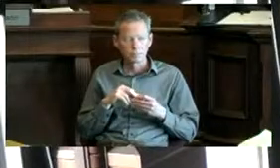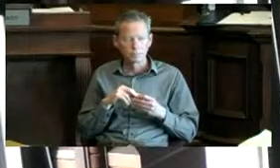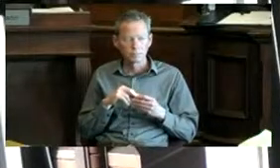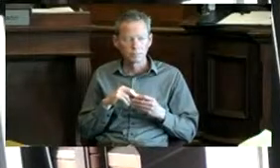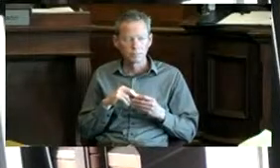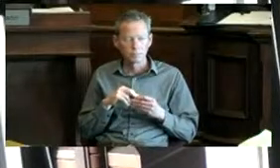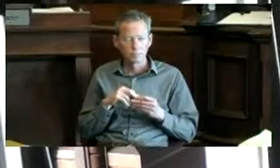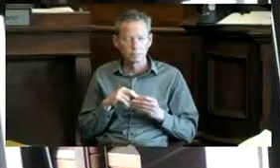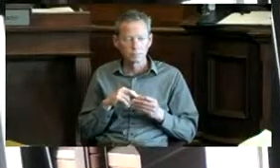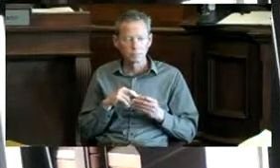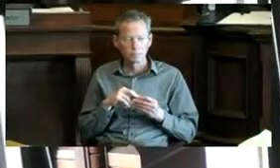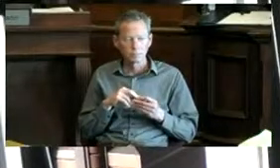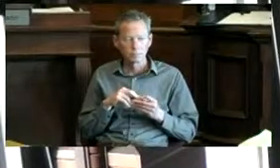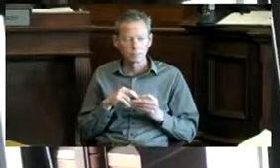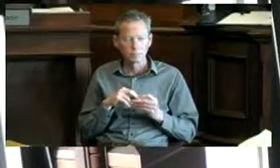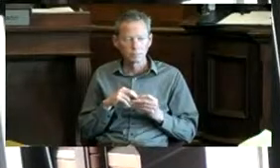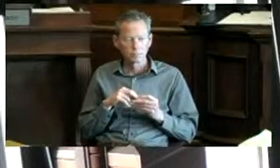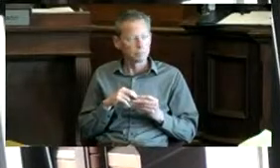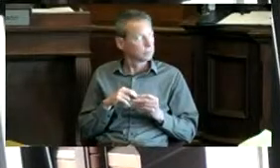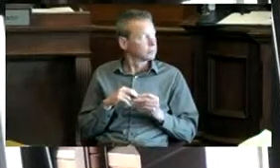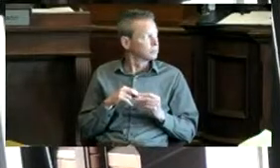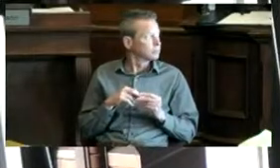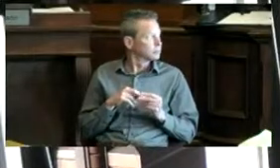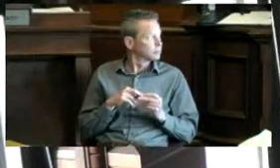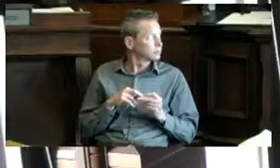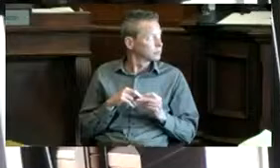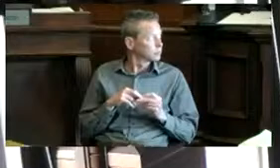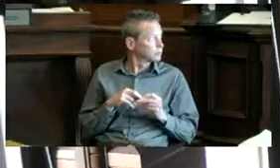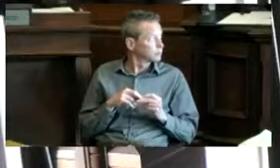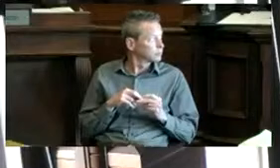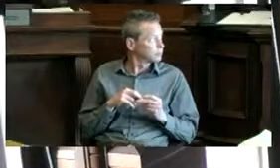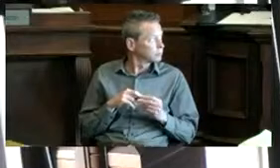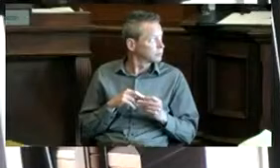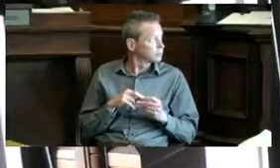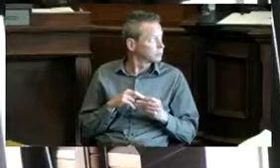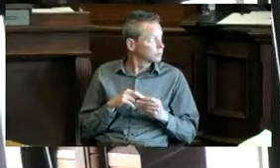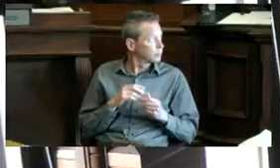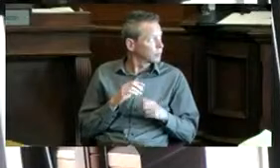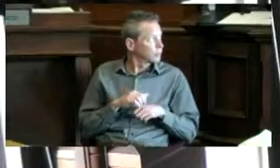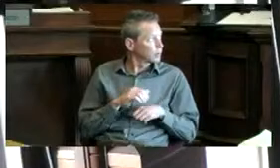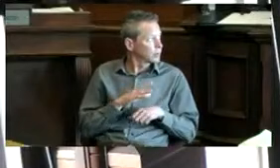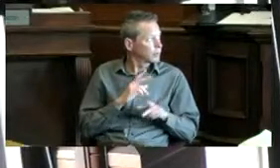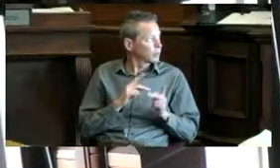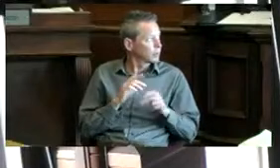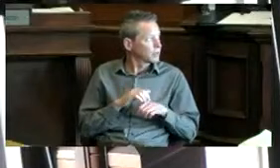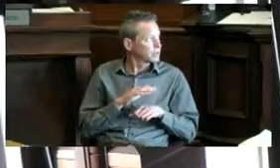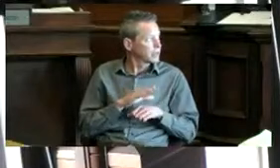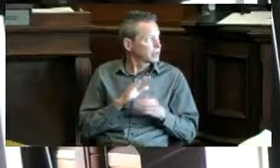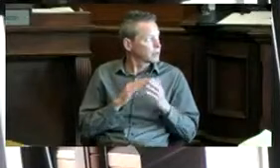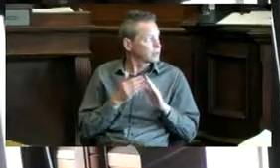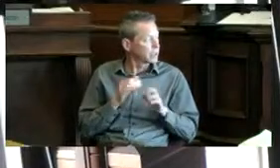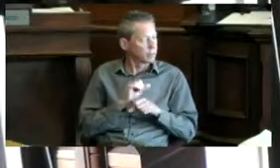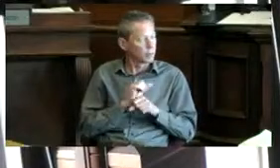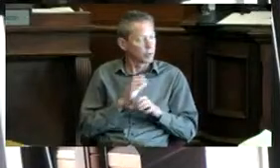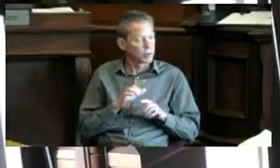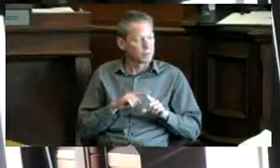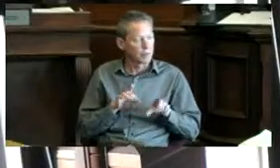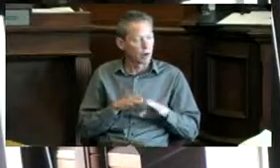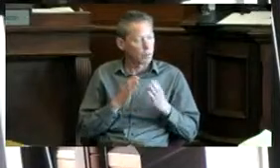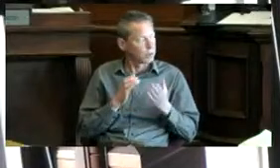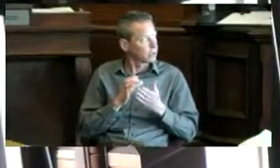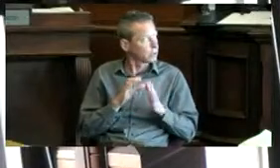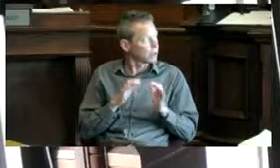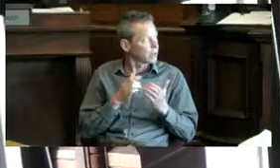No, but in terms of, so when we send people, we're only sending our city employees to it, but they're open classes for anybody who would